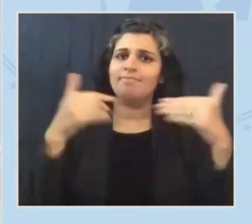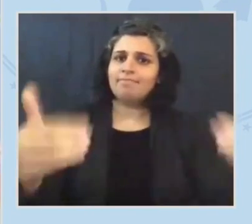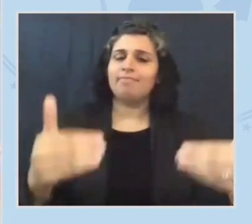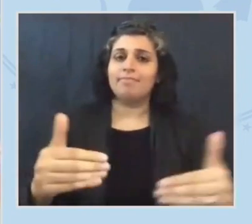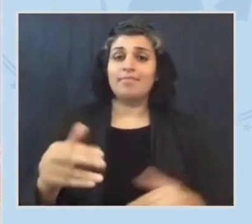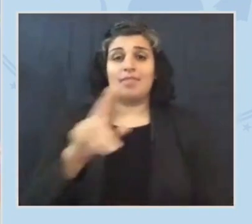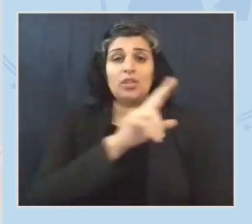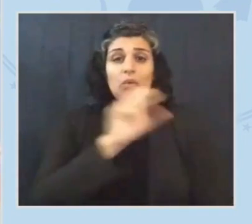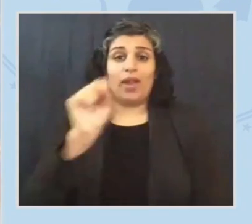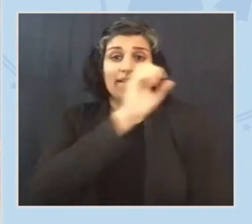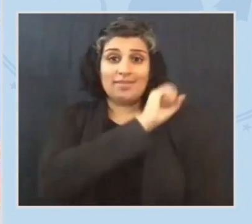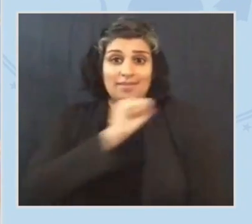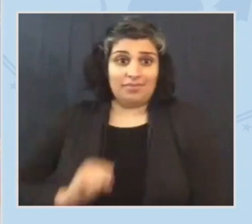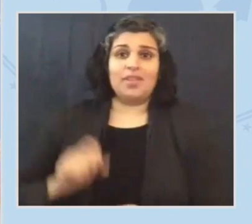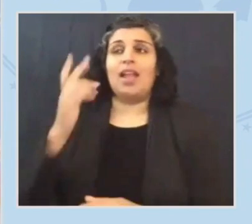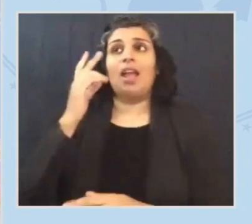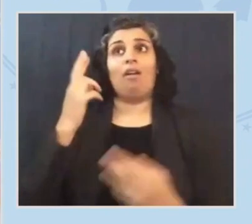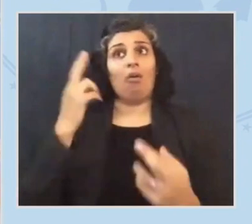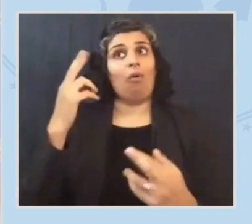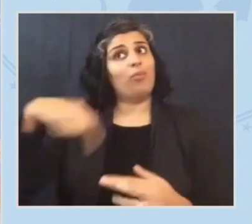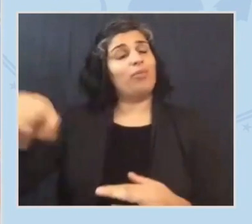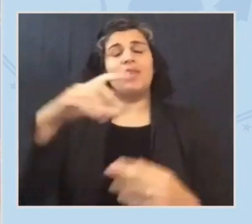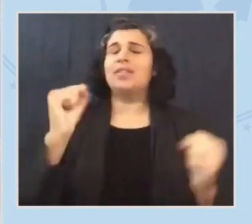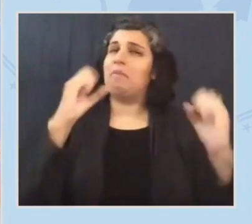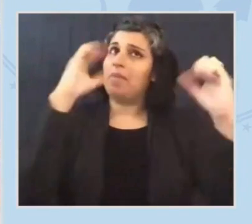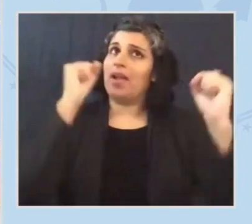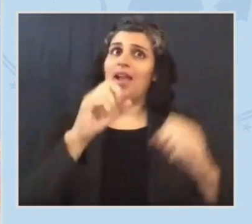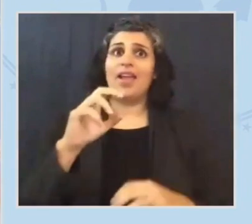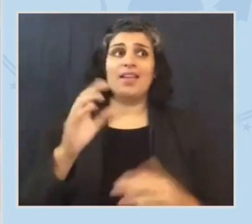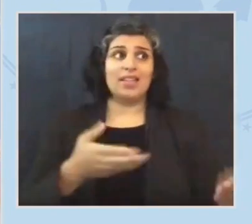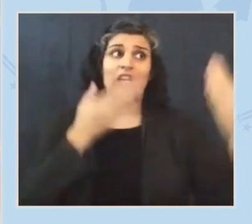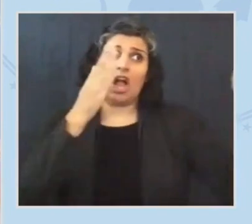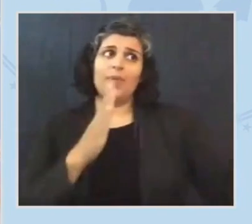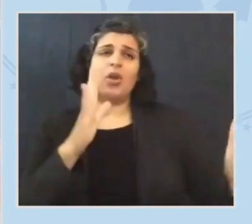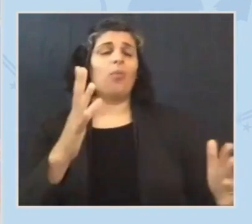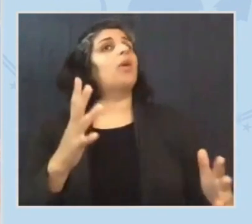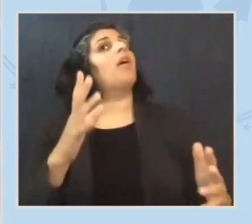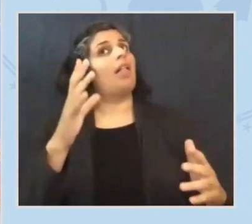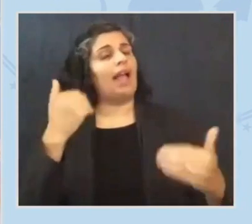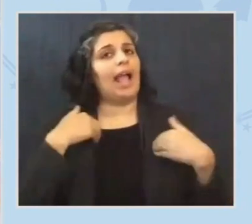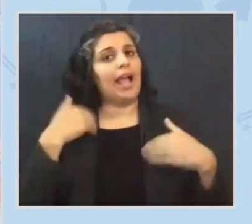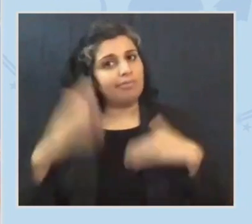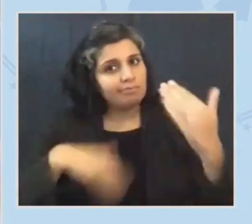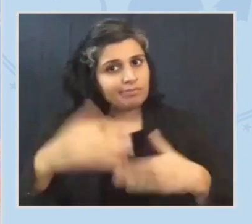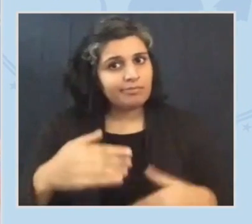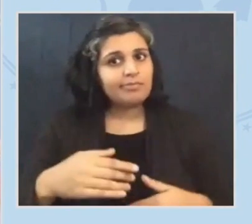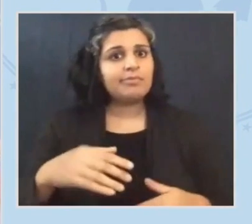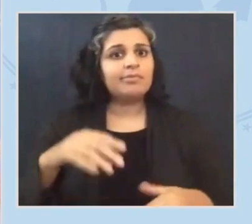hope these outstanding nominees will receive a prompt hearing and that we will be able to